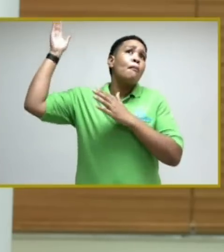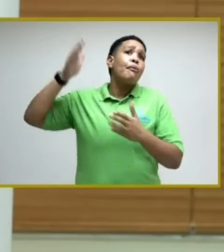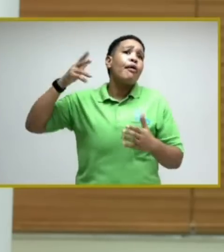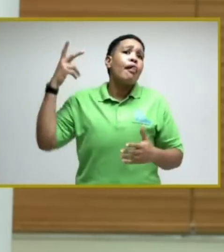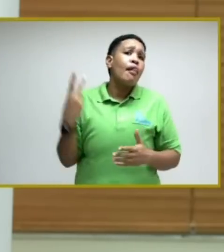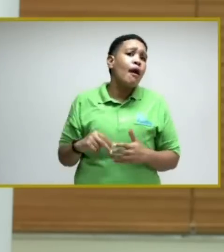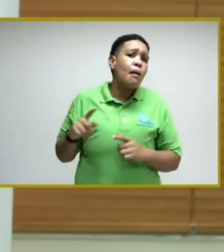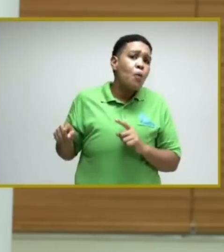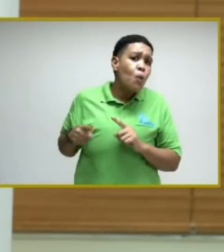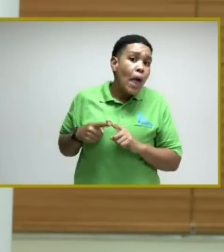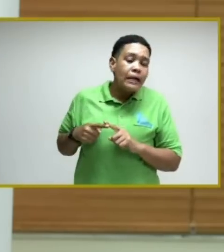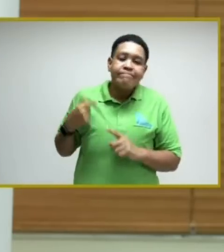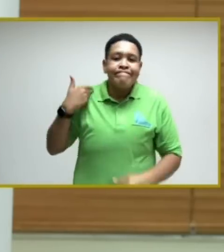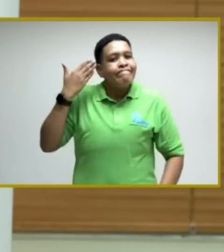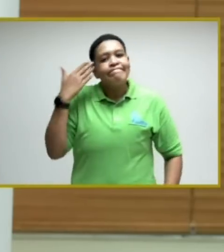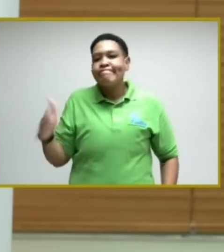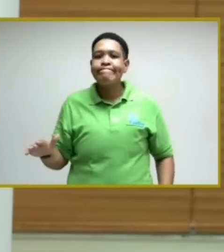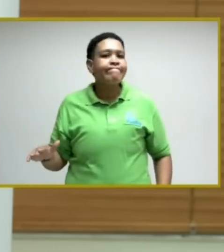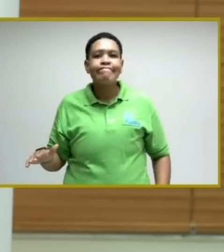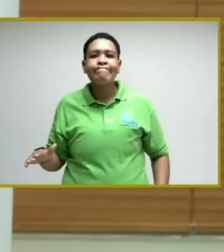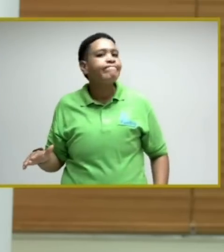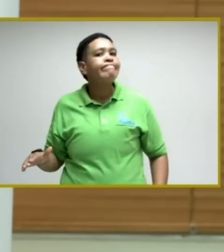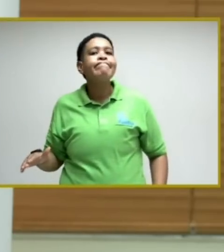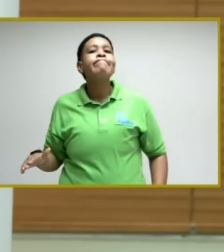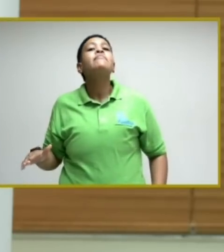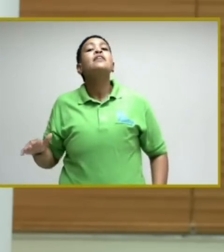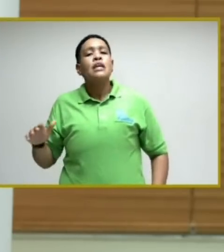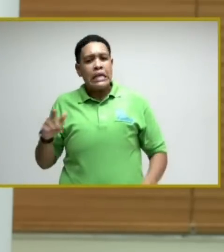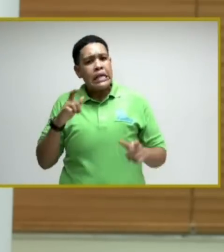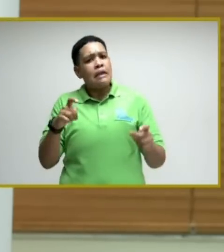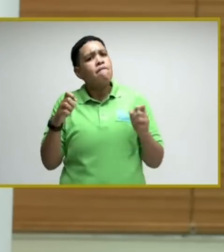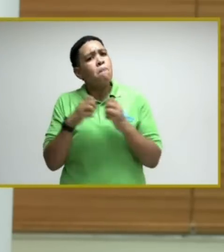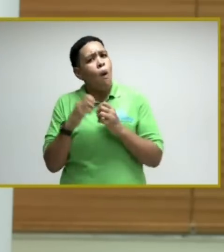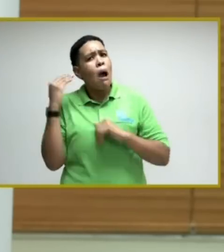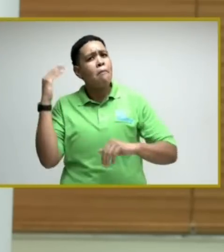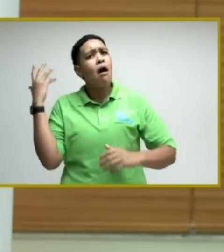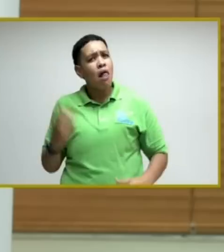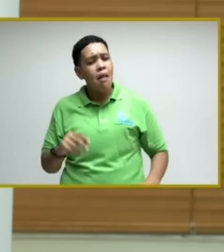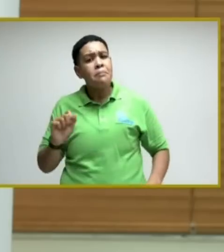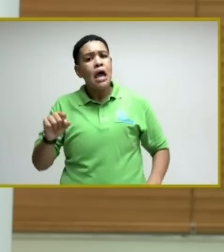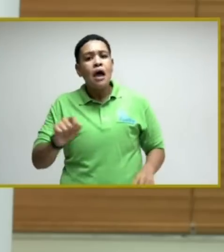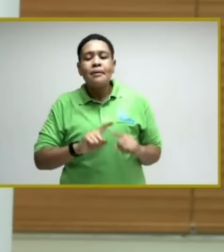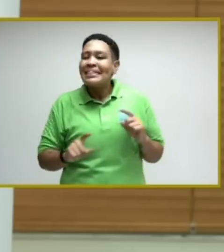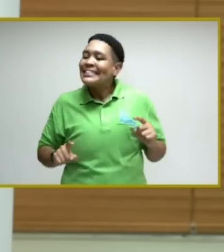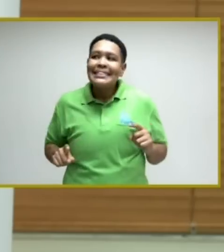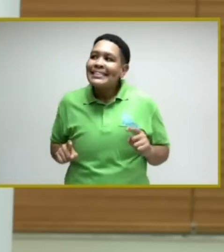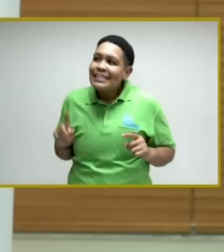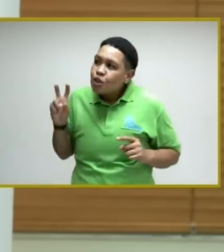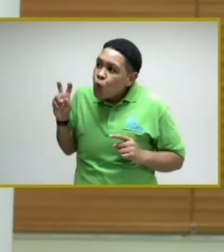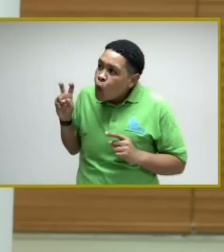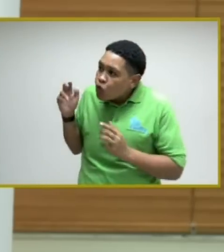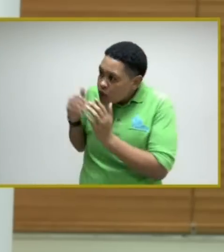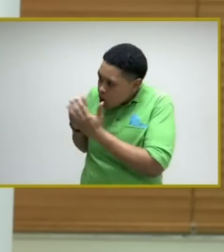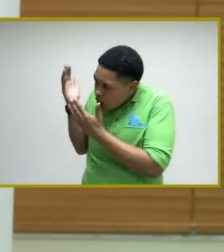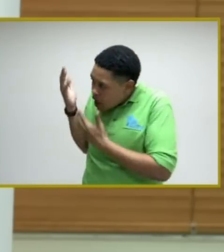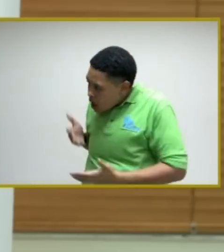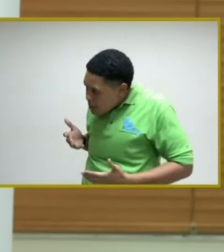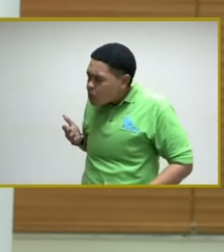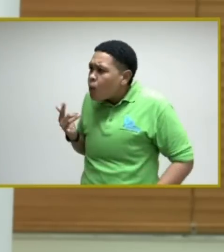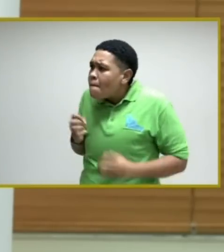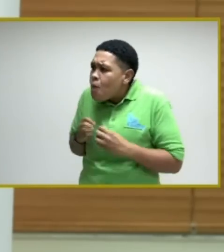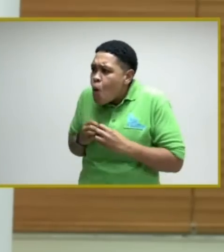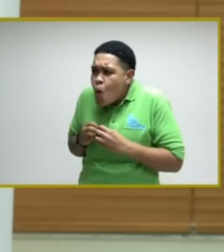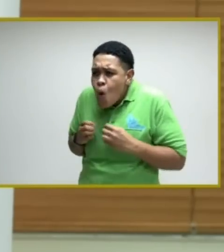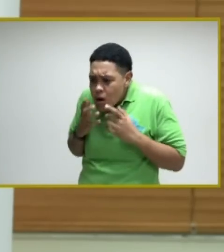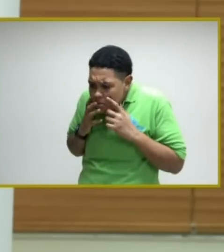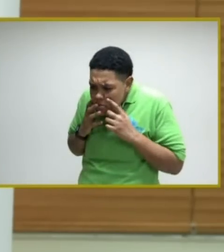was a gift to be delivered in tranches. We got the first 200,000+ doses. We have used up approximately half of